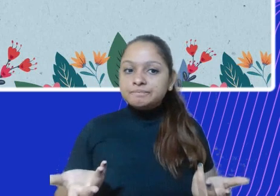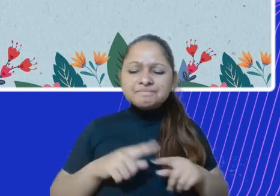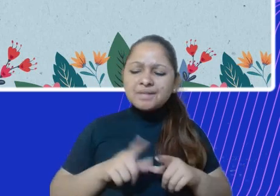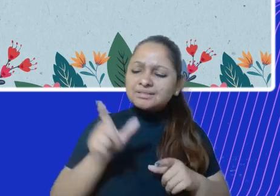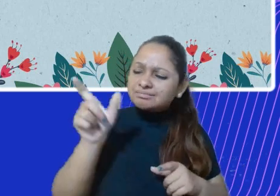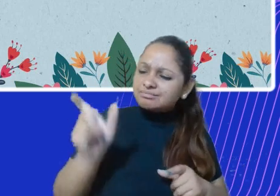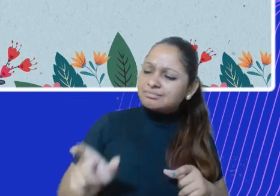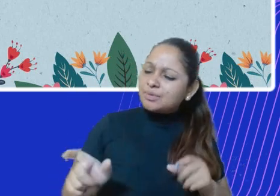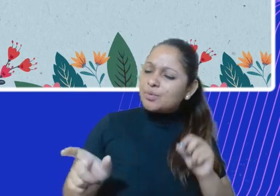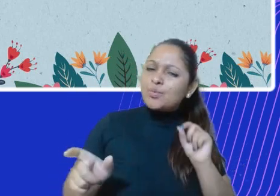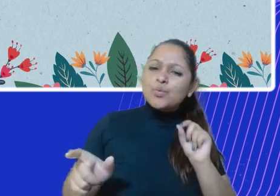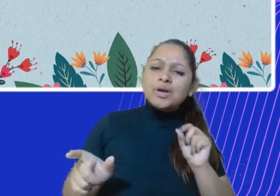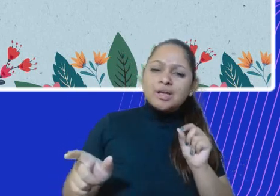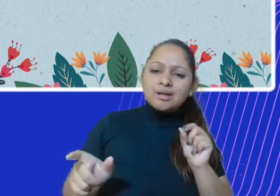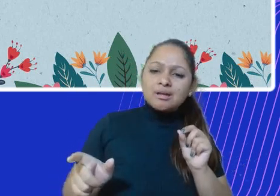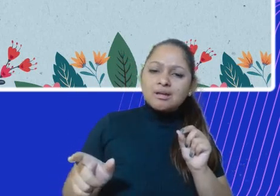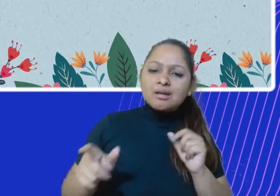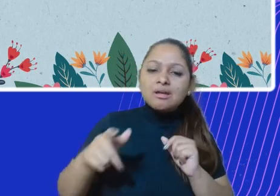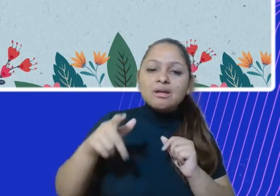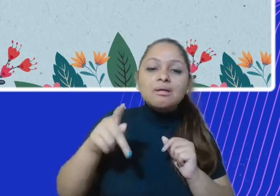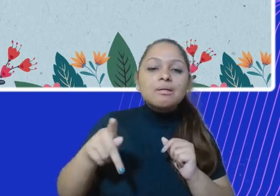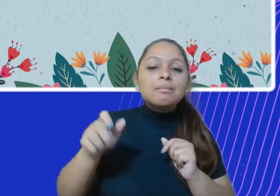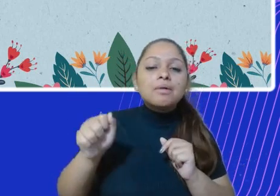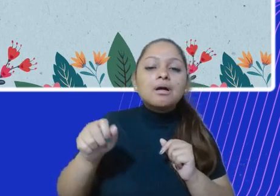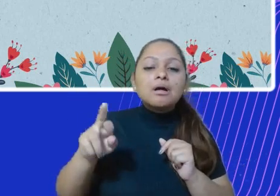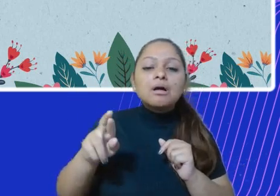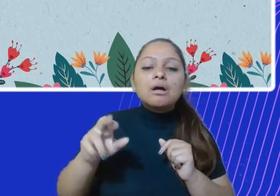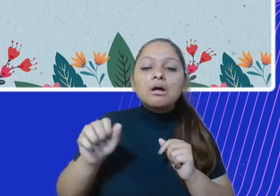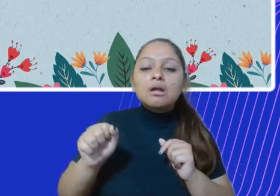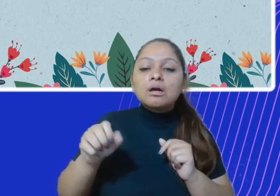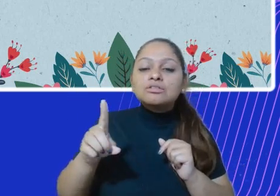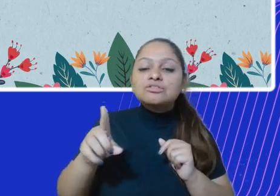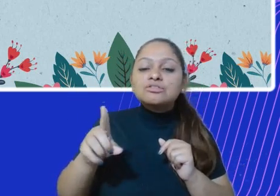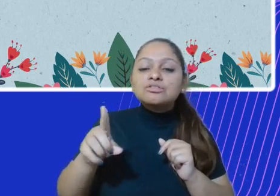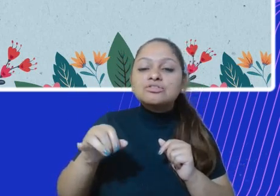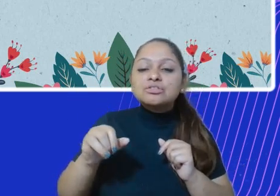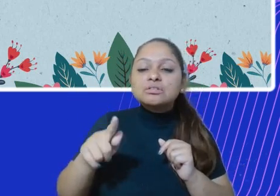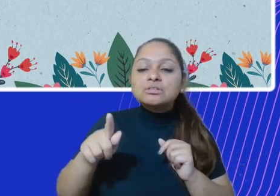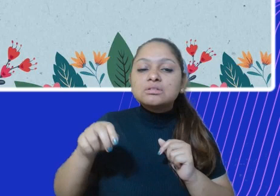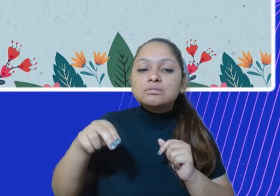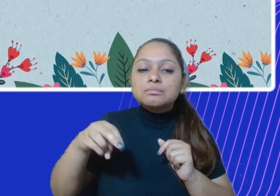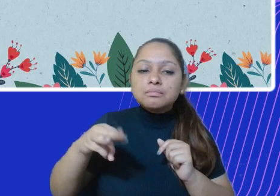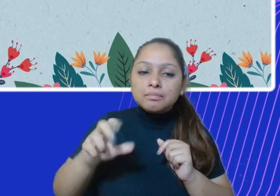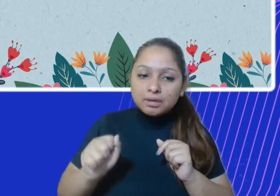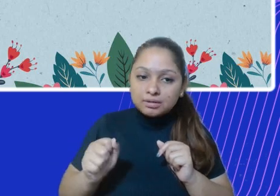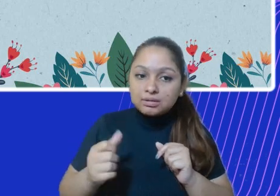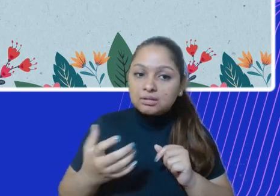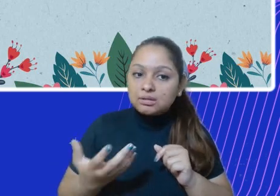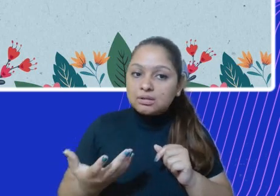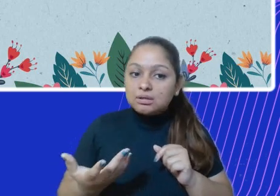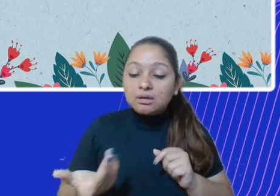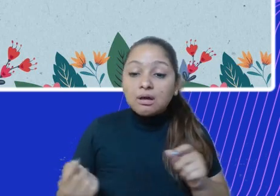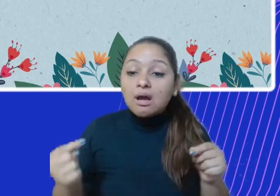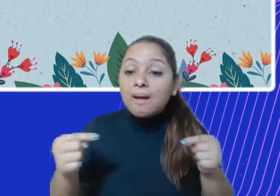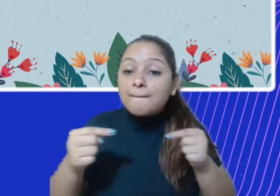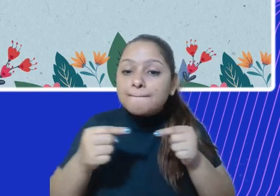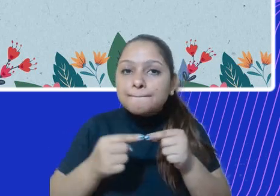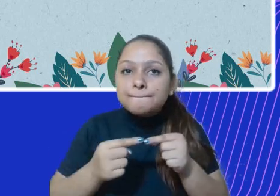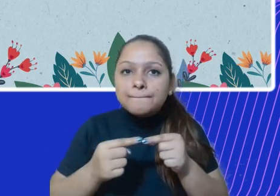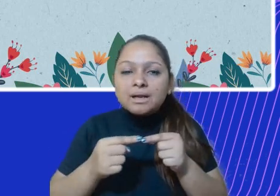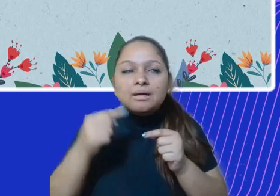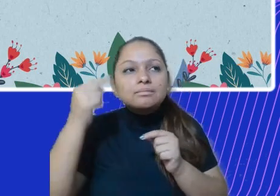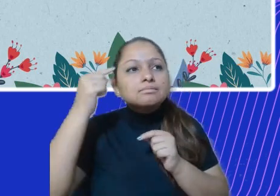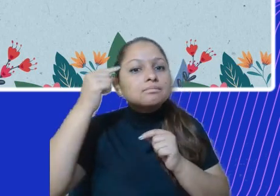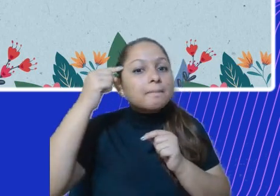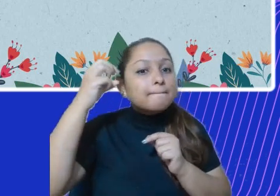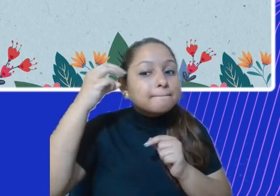what paradigm is that? Because paradigm is an old-fashioned word. It's heavy, isn't it? Because we are thinking about a mind model,